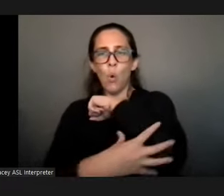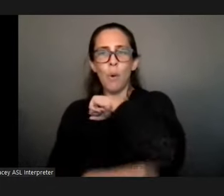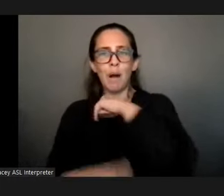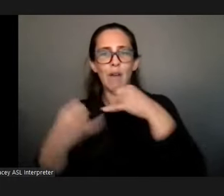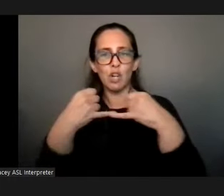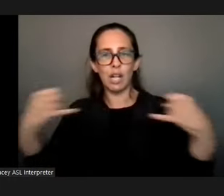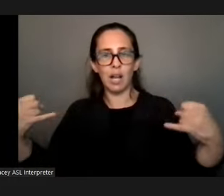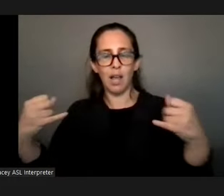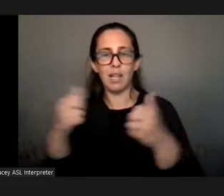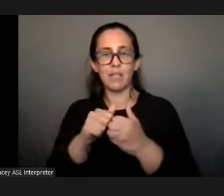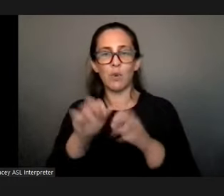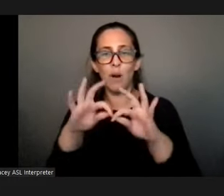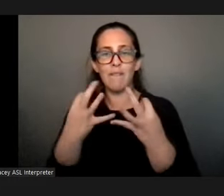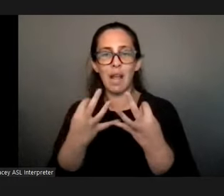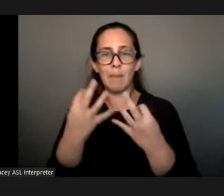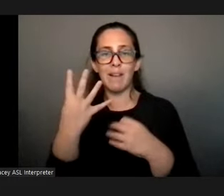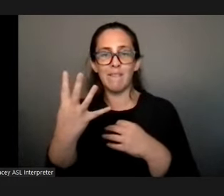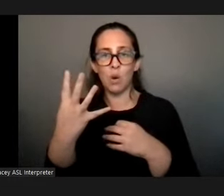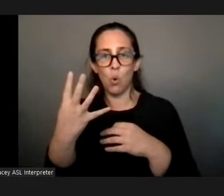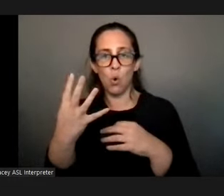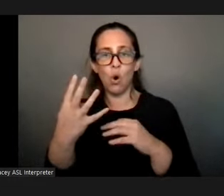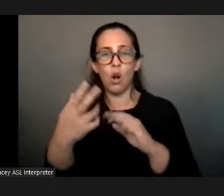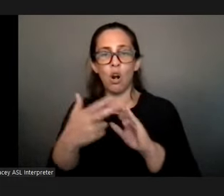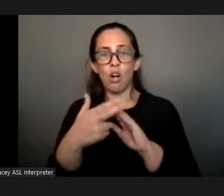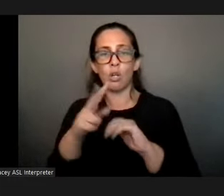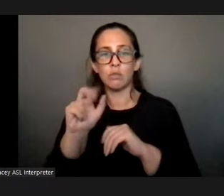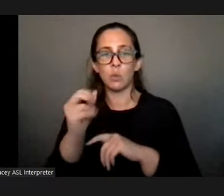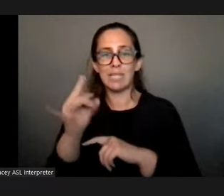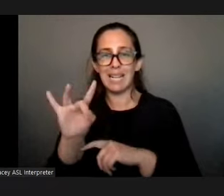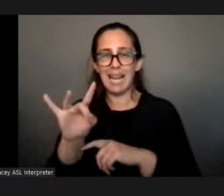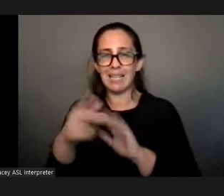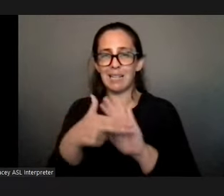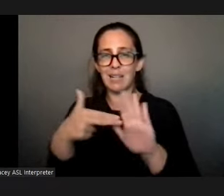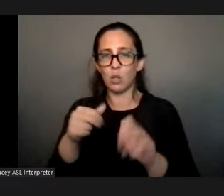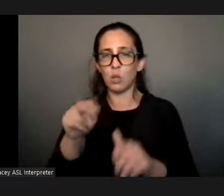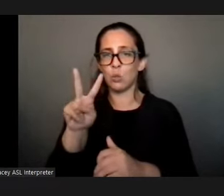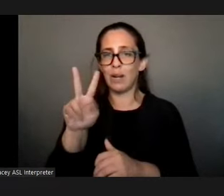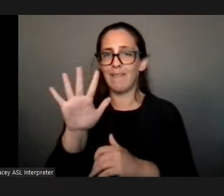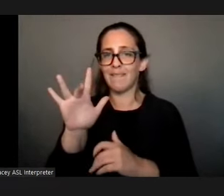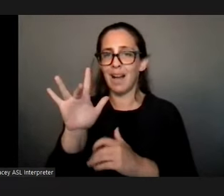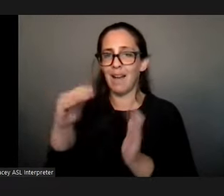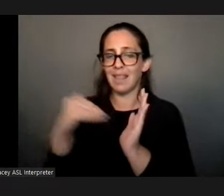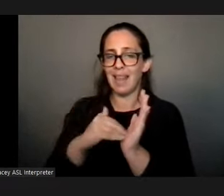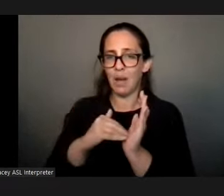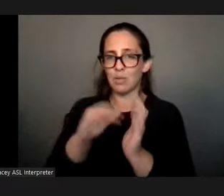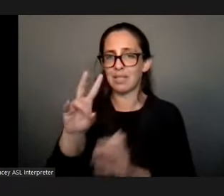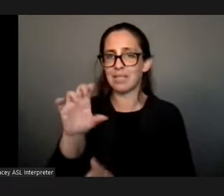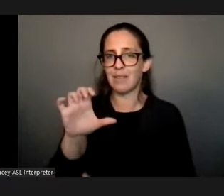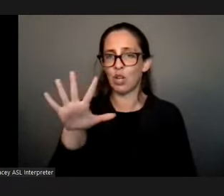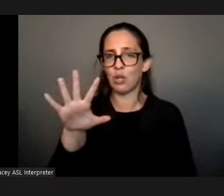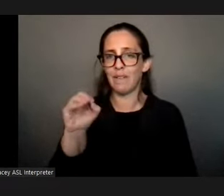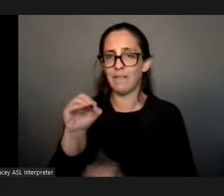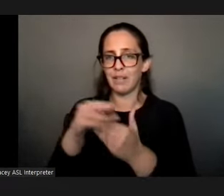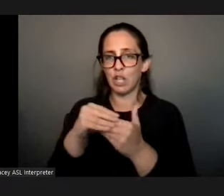four, the 2018 U.S. Census Bureau poverty threshold was $25,750 for the study area.